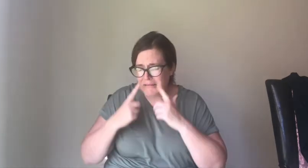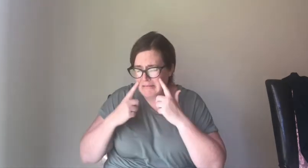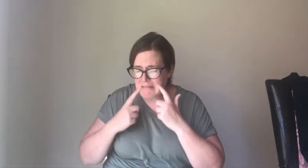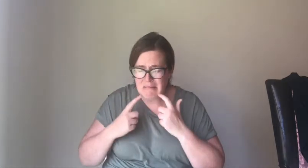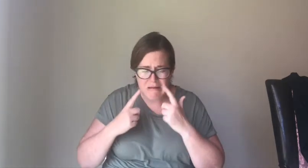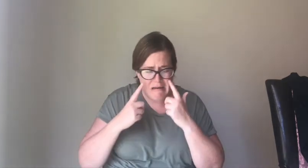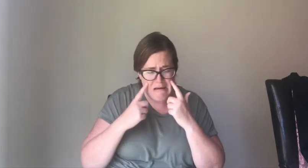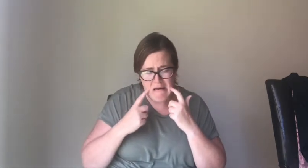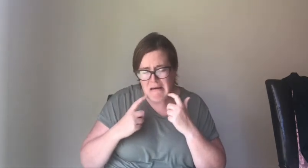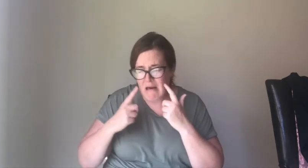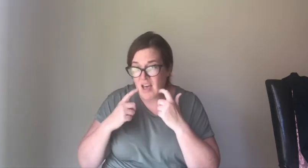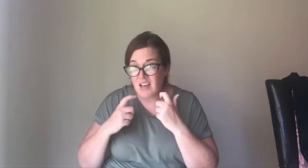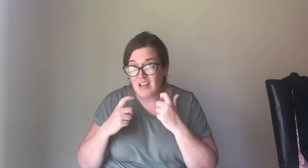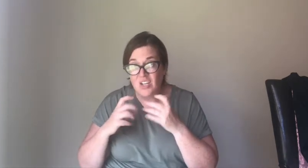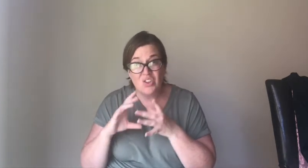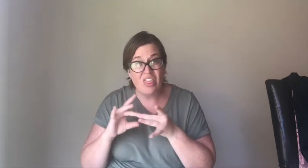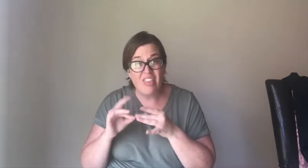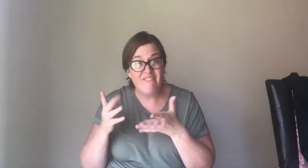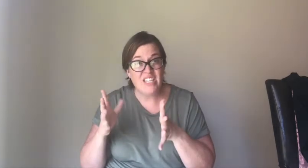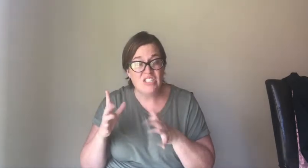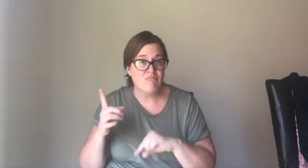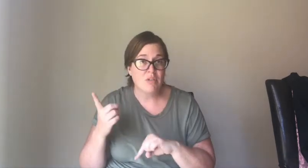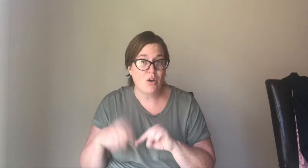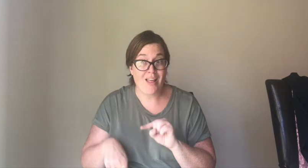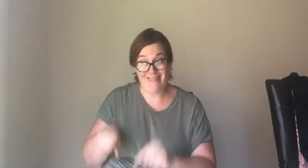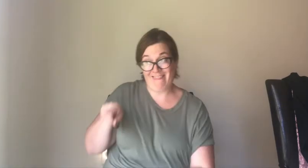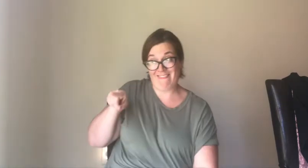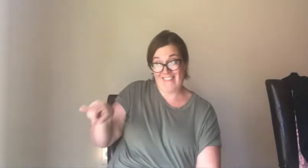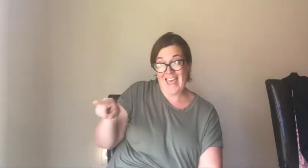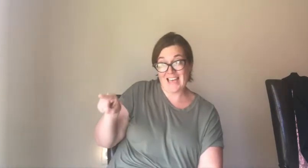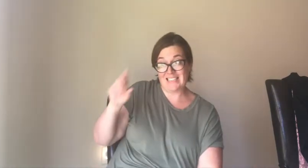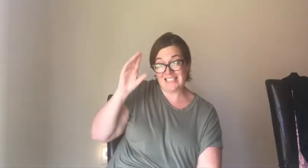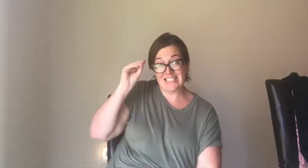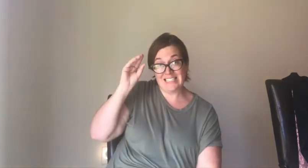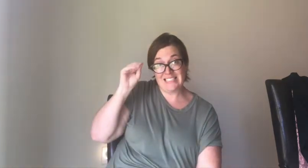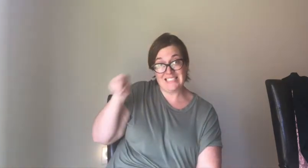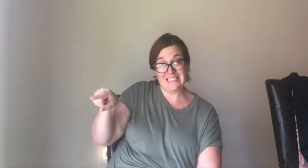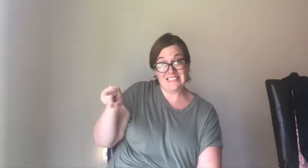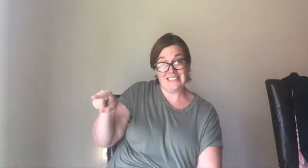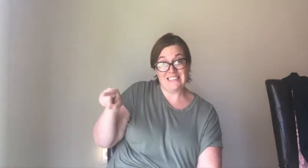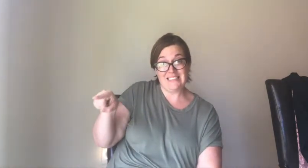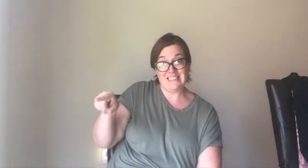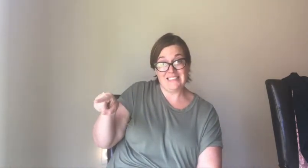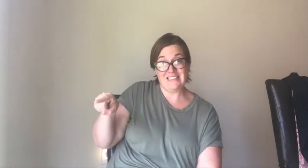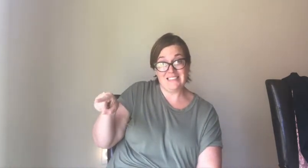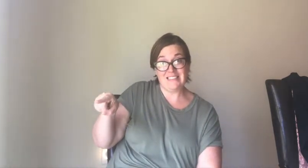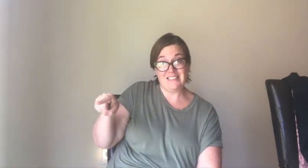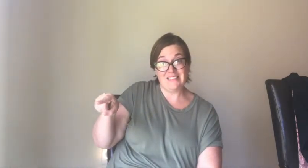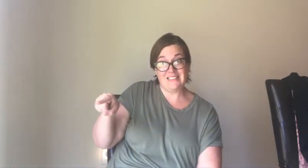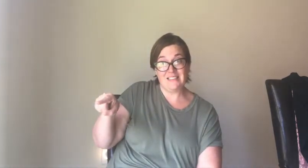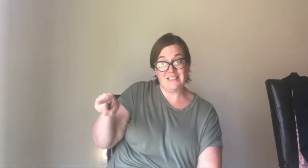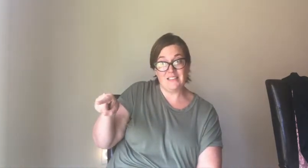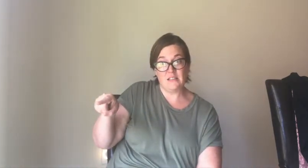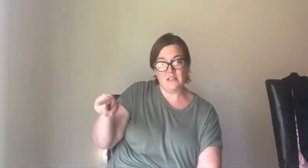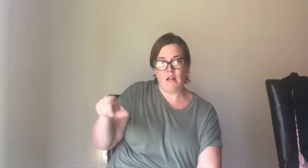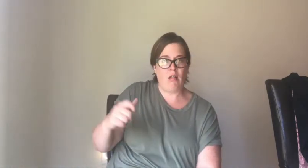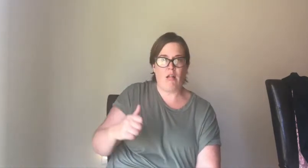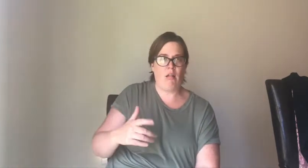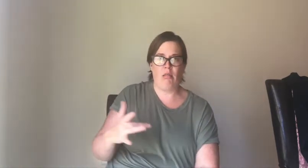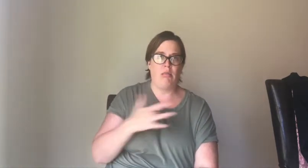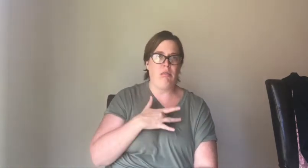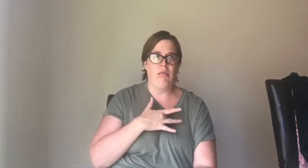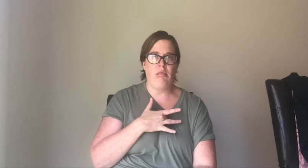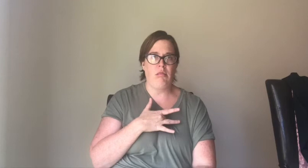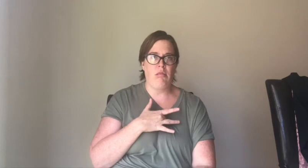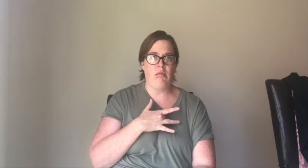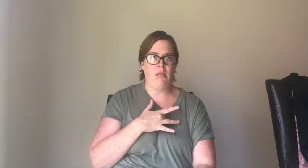press conference with them. Go ahead to the next picture, if you will. This young man right here, as he began to began talking, he was saying